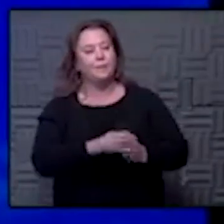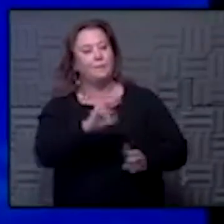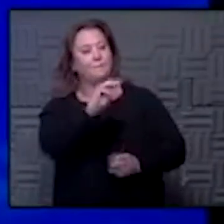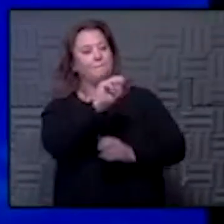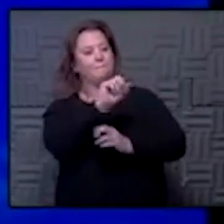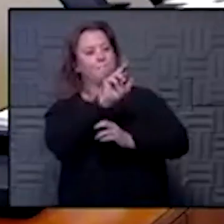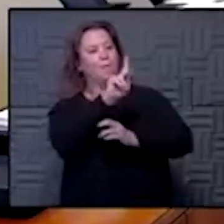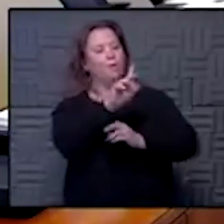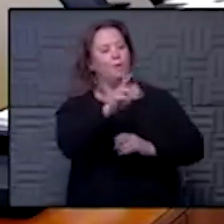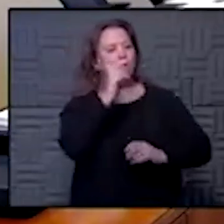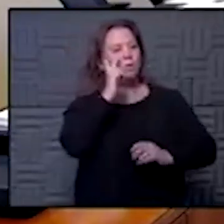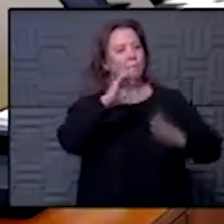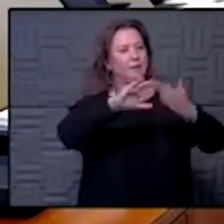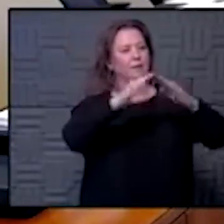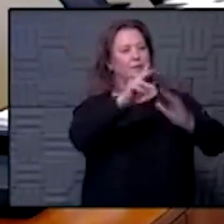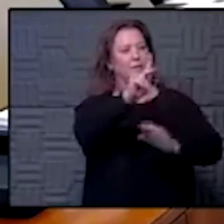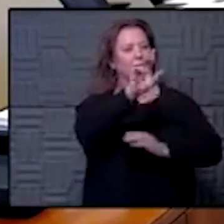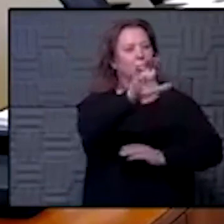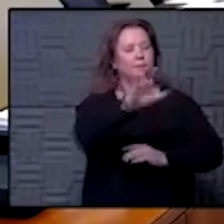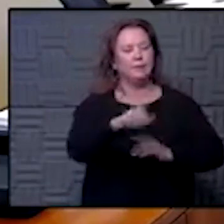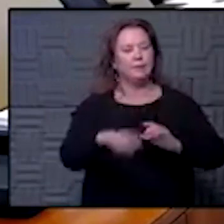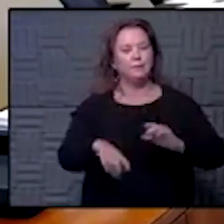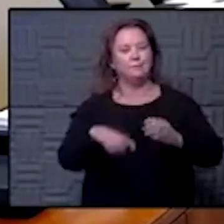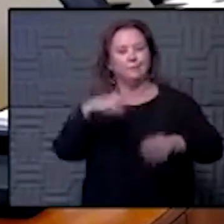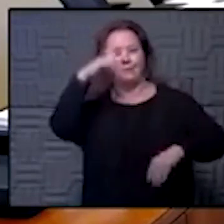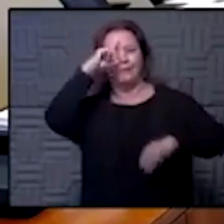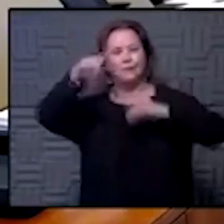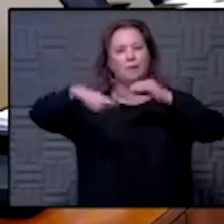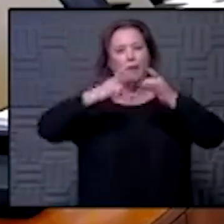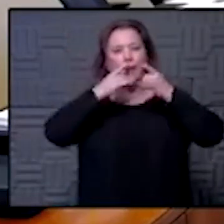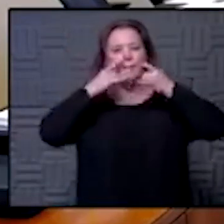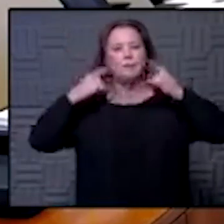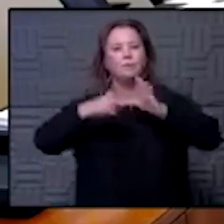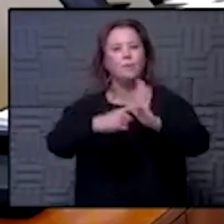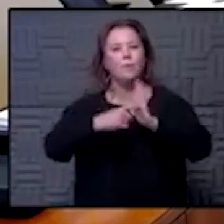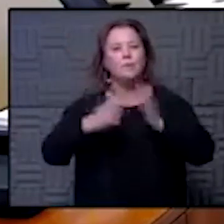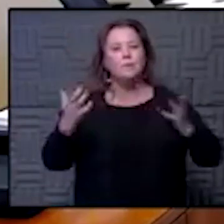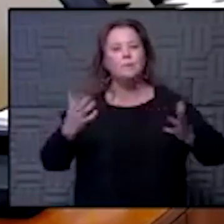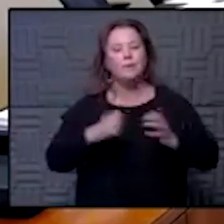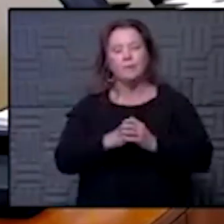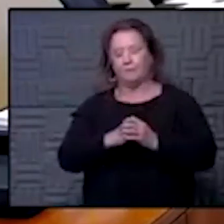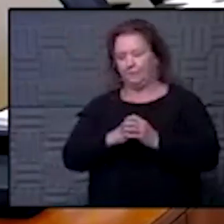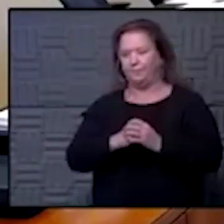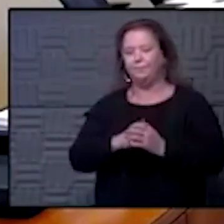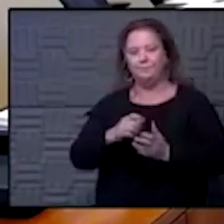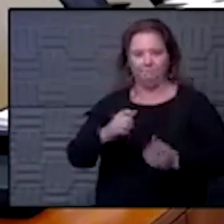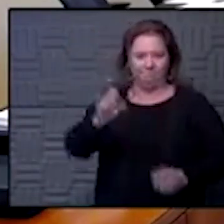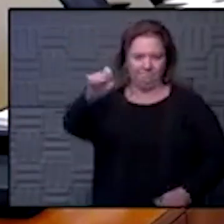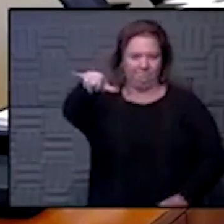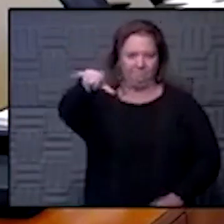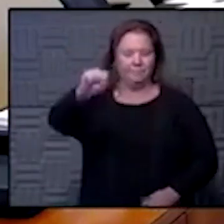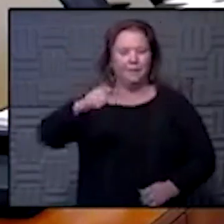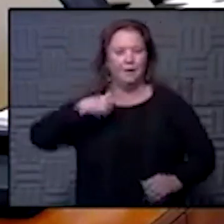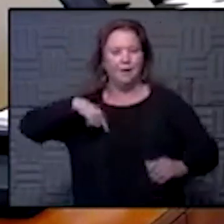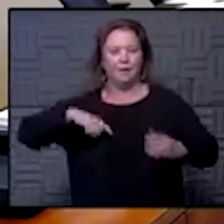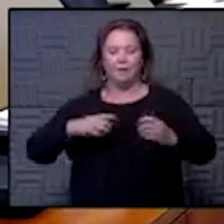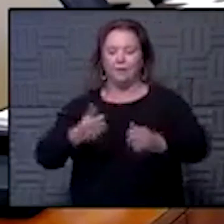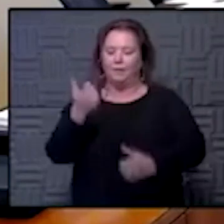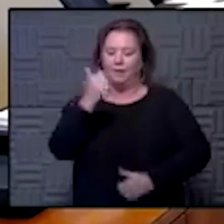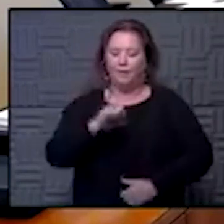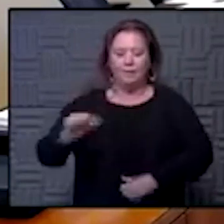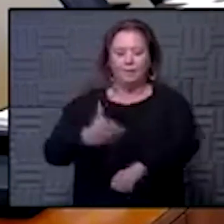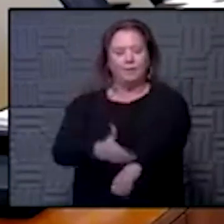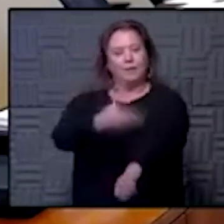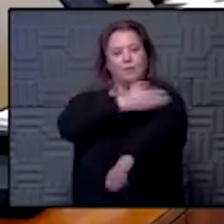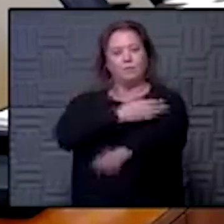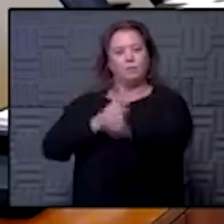what you're seeing in the Kansas City metropolitan area. Well, yeah, so I personally am all for anything that improves compliance with